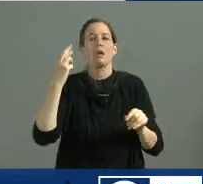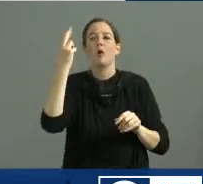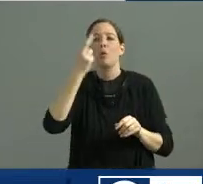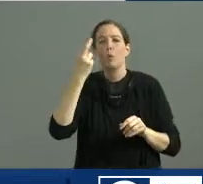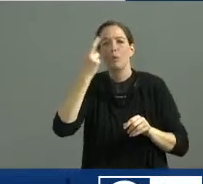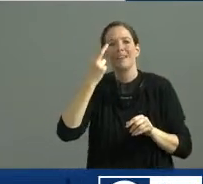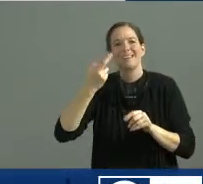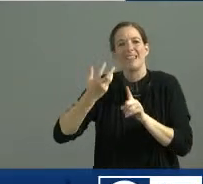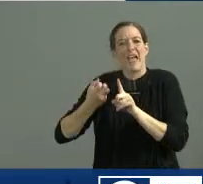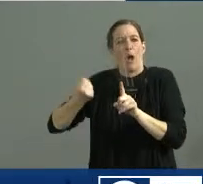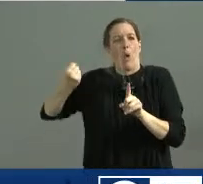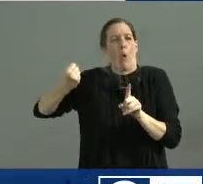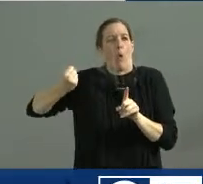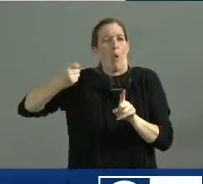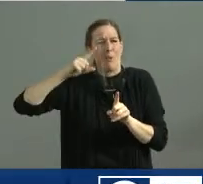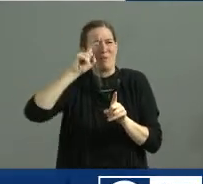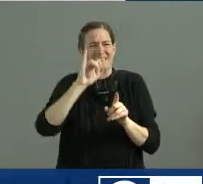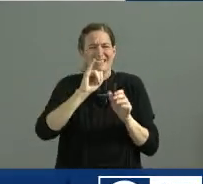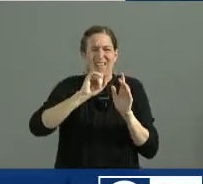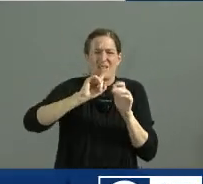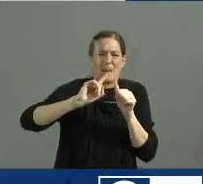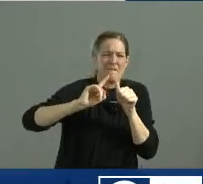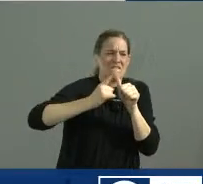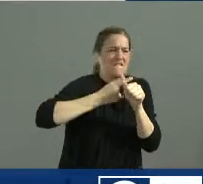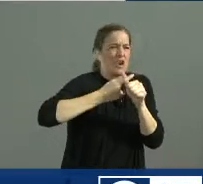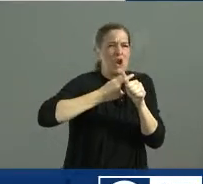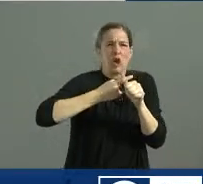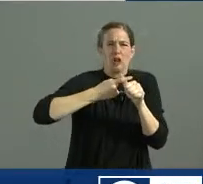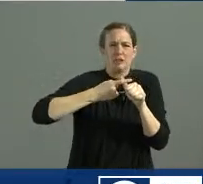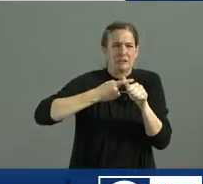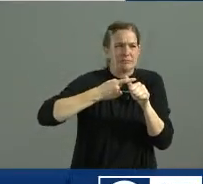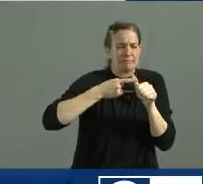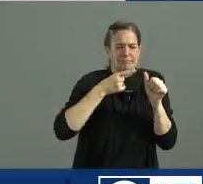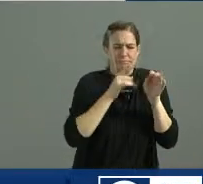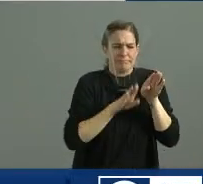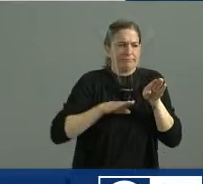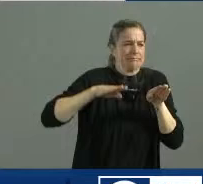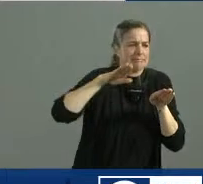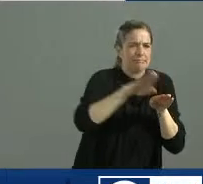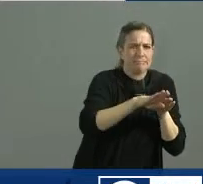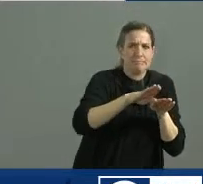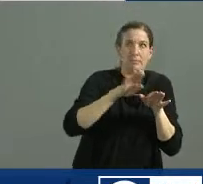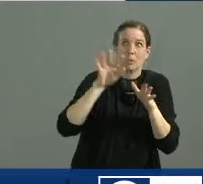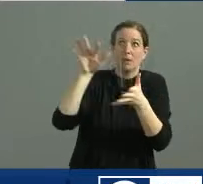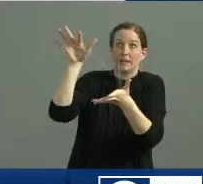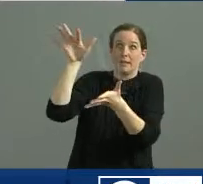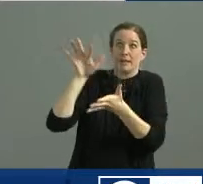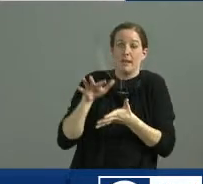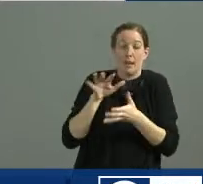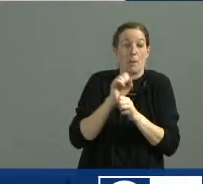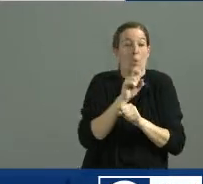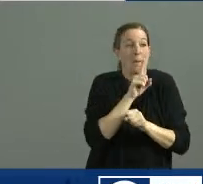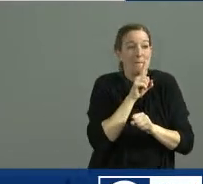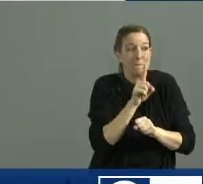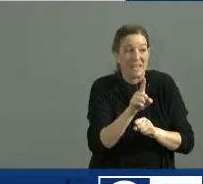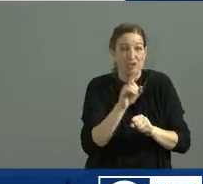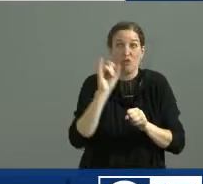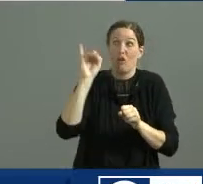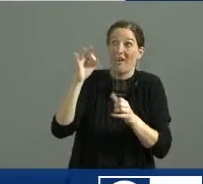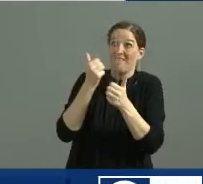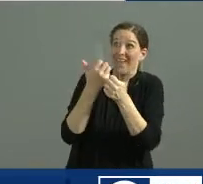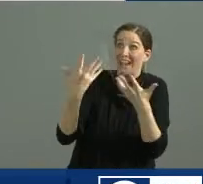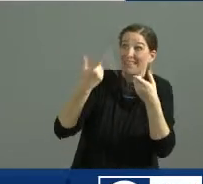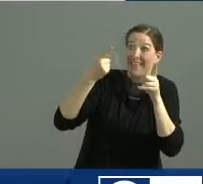is because, you know, they were at the very initial stages of the manufacturing, and so they wanted to make sure that they were able, in case anything happened with the